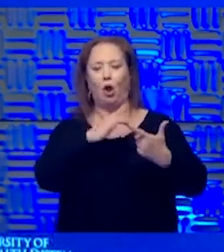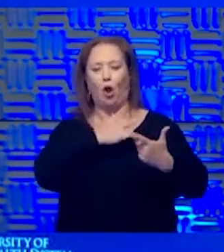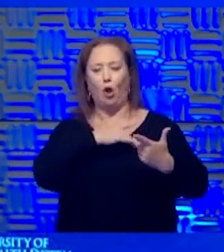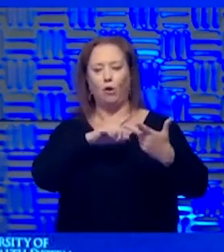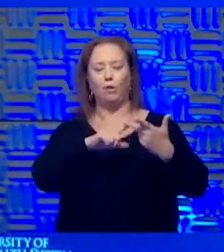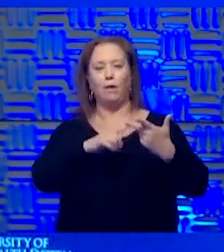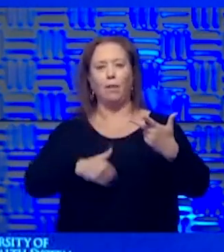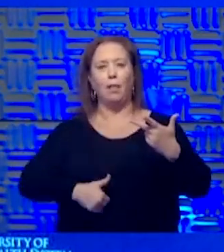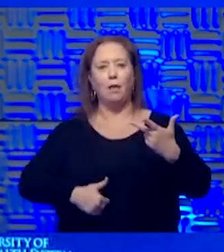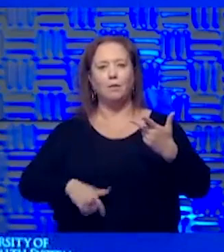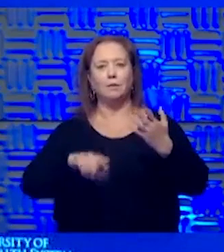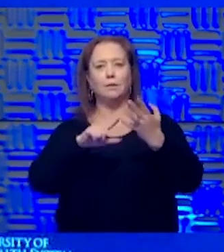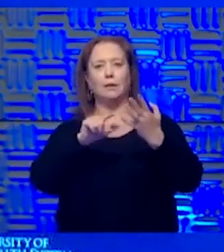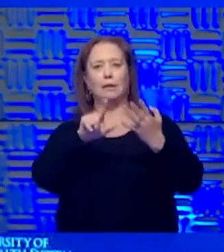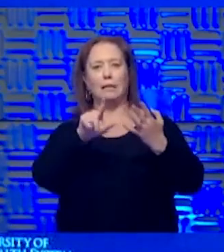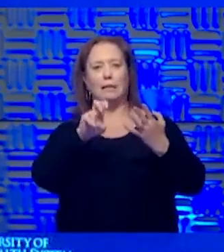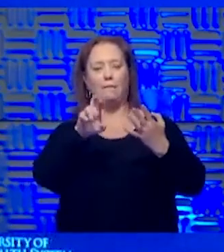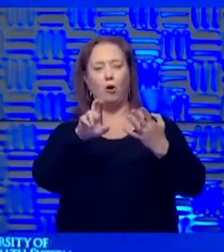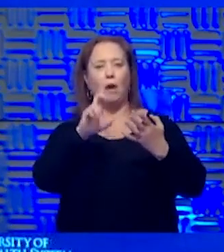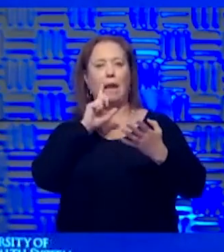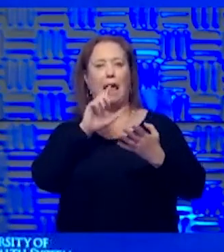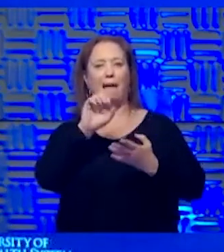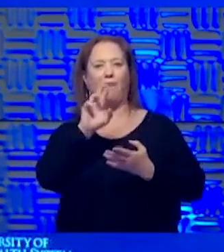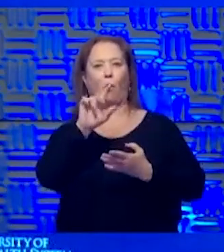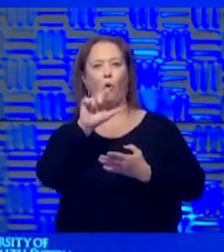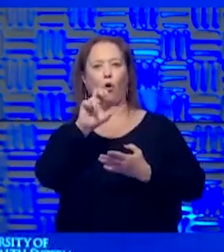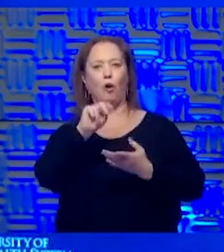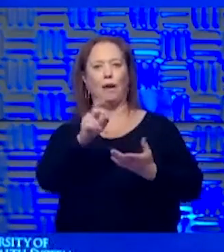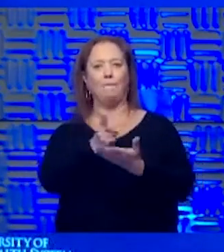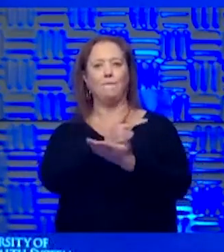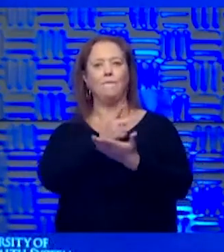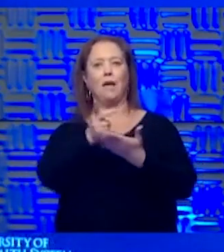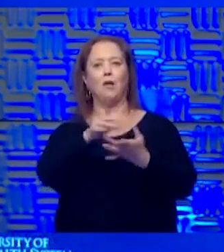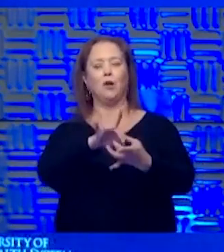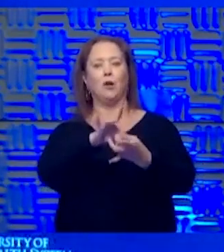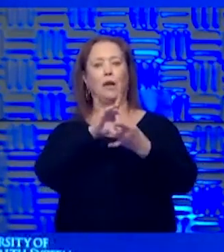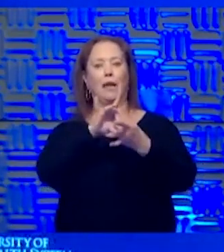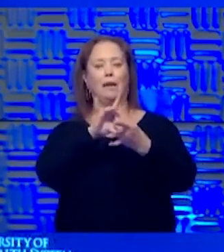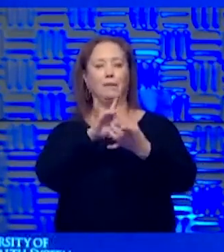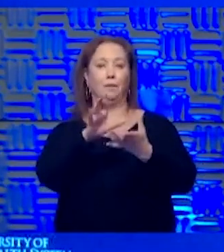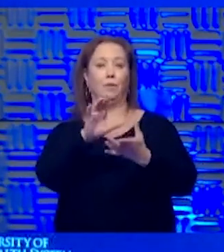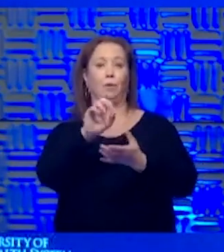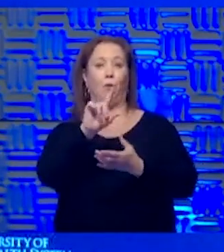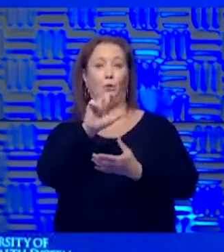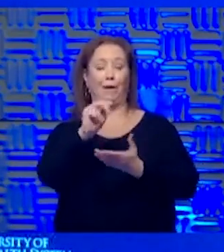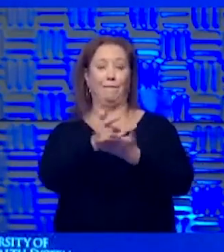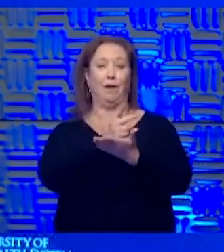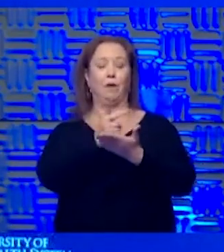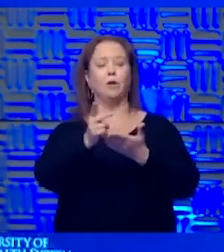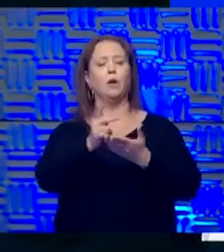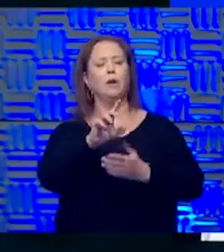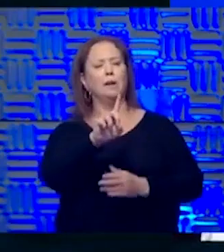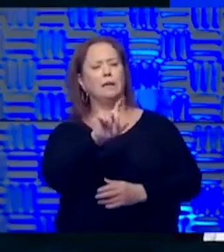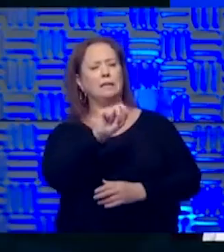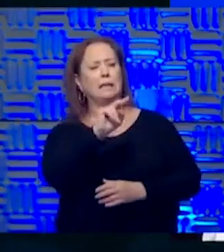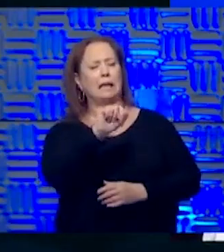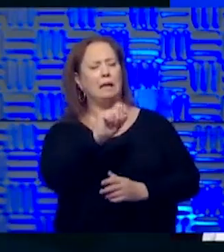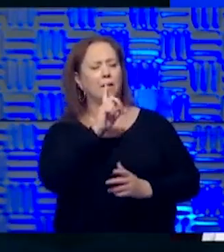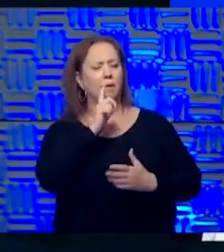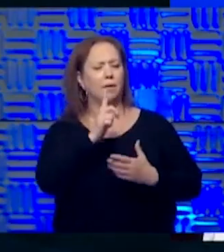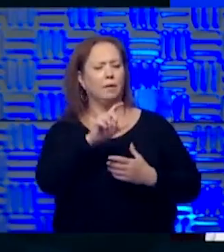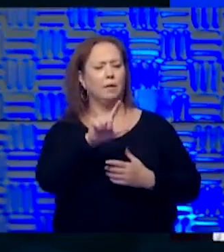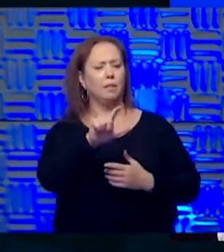your liver, and hence multi-system organ failure that can go with COVID-19. Dana, you're in our therapeutics committee. What's the role of the more aggressive blood thinners